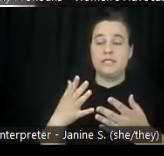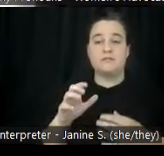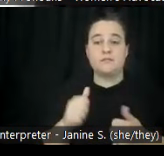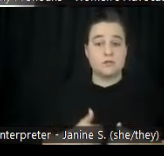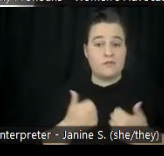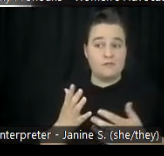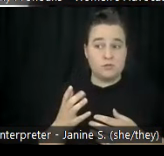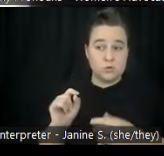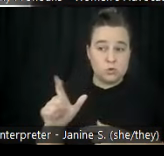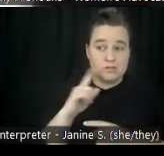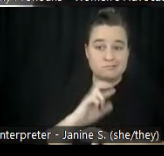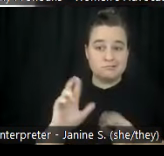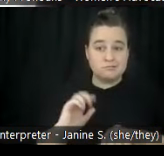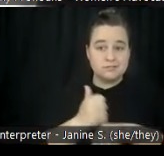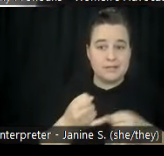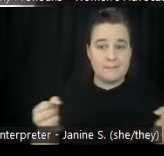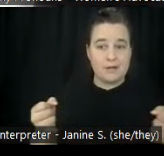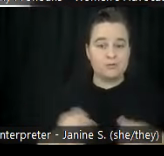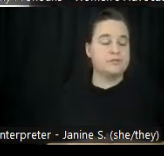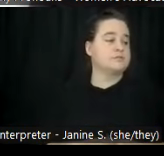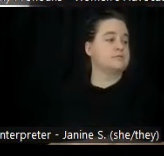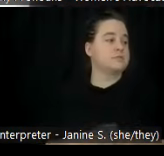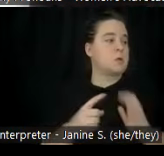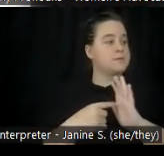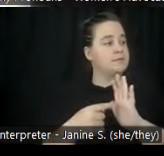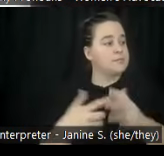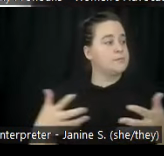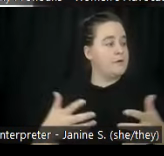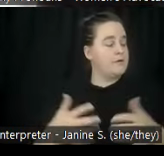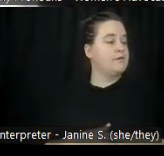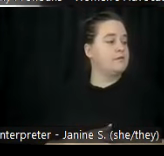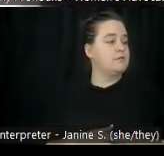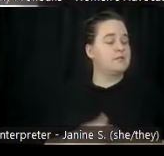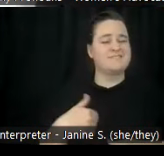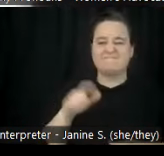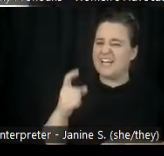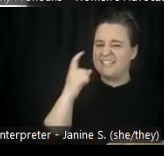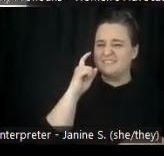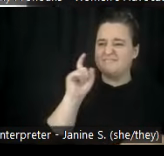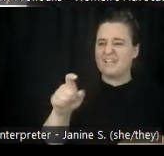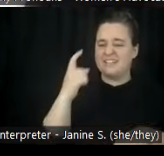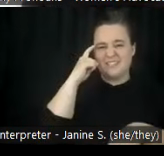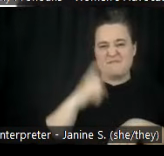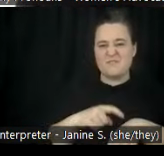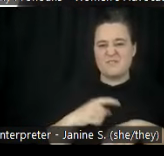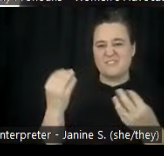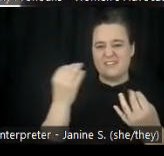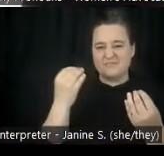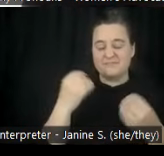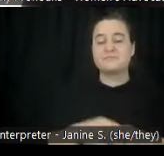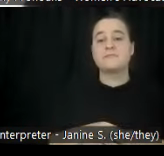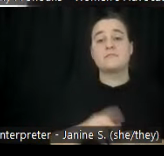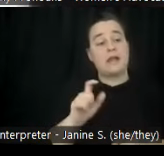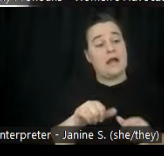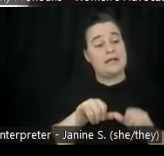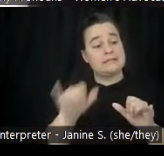into action. So here are just some examples of that, such as saying, I need time to think about this, or I can stay for a specific amount of